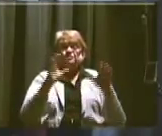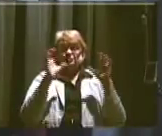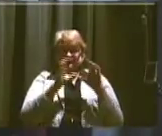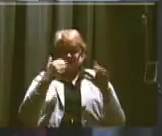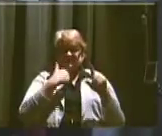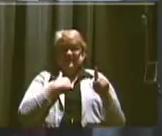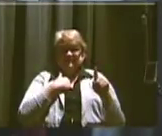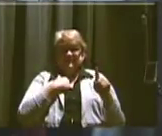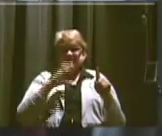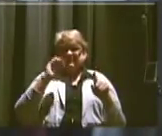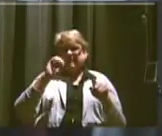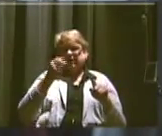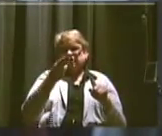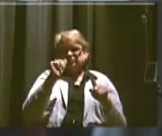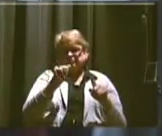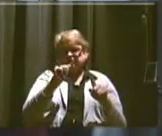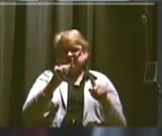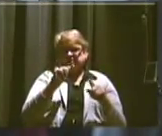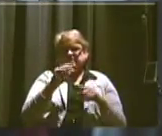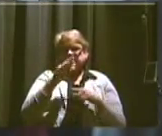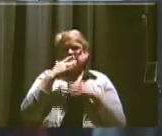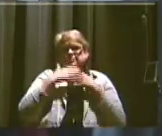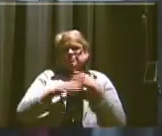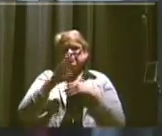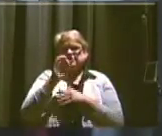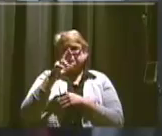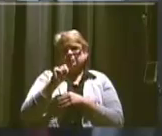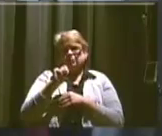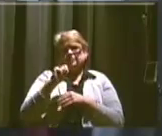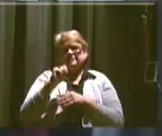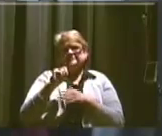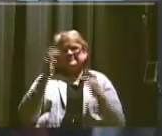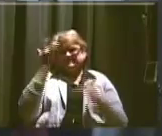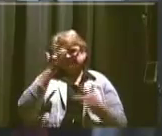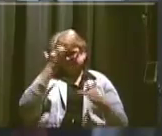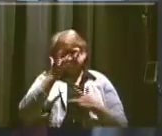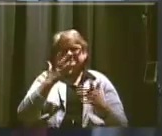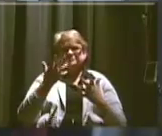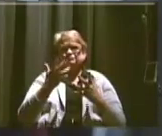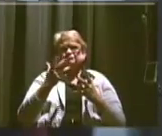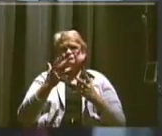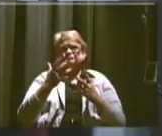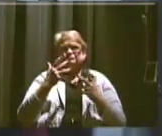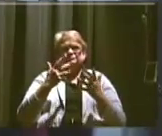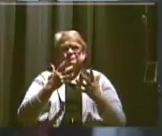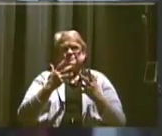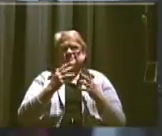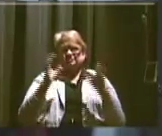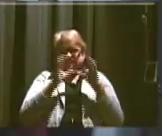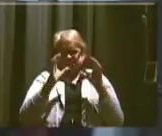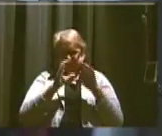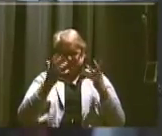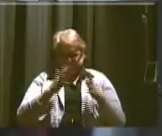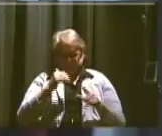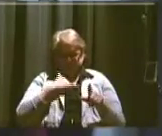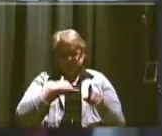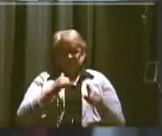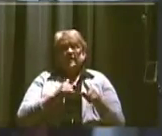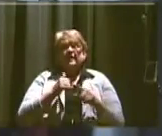have my OSHA bloodborne pathogen certification. I believe that the education I received this year along